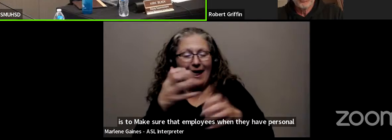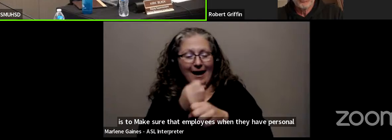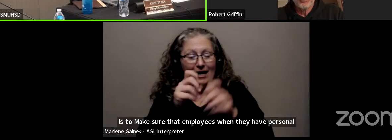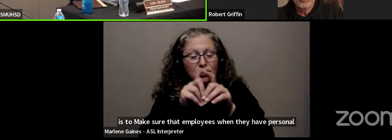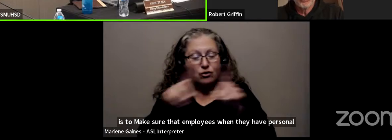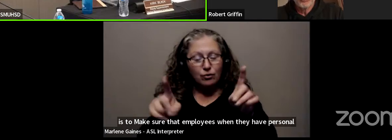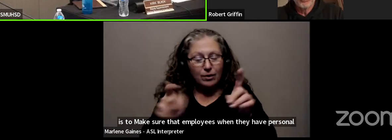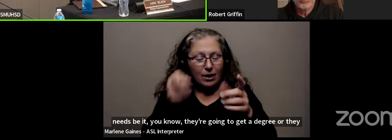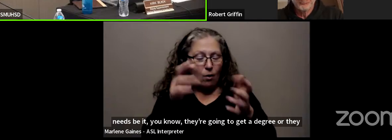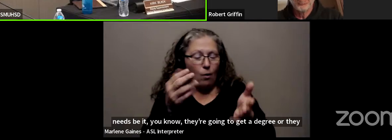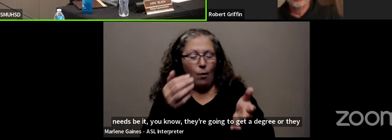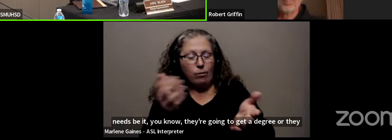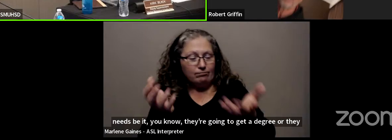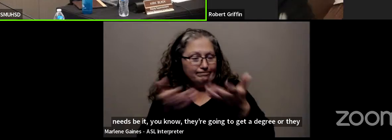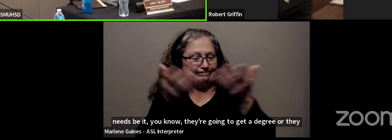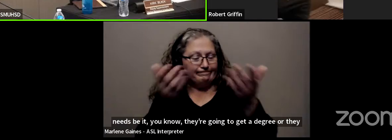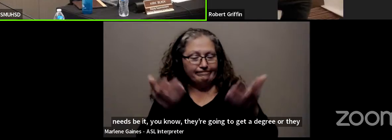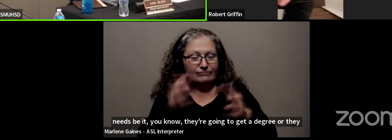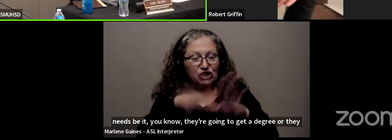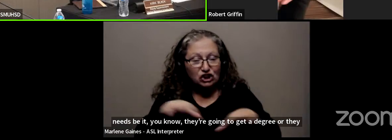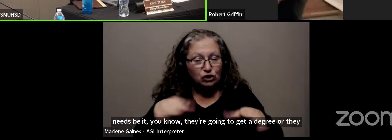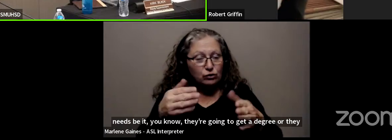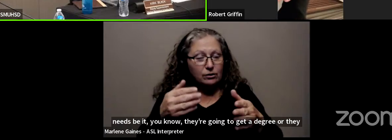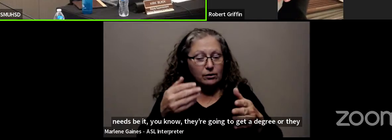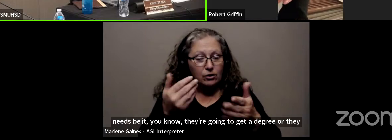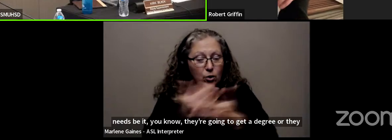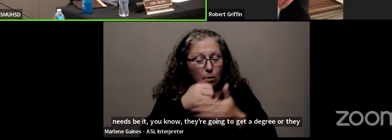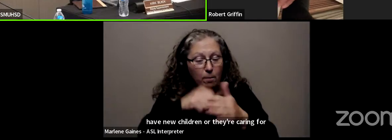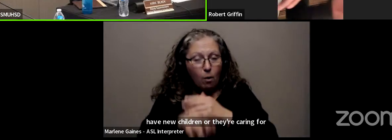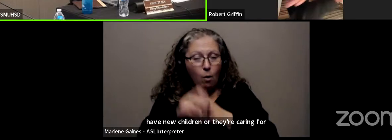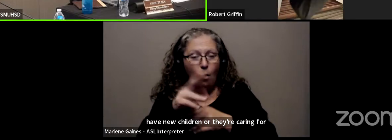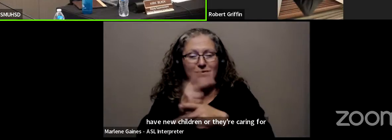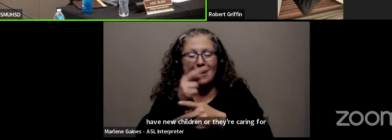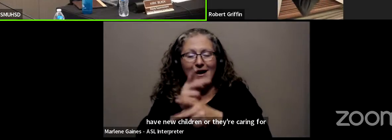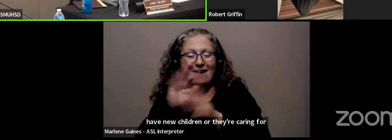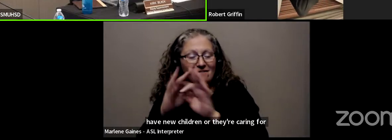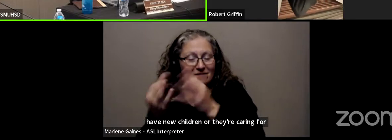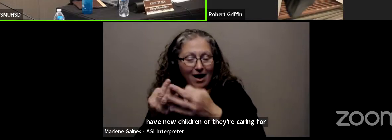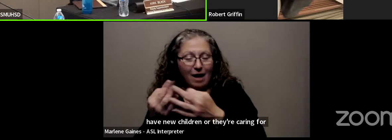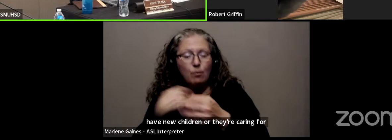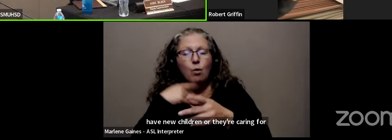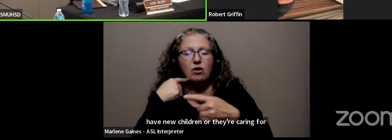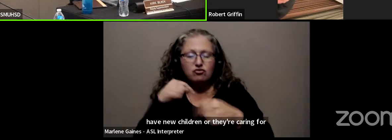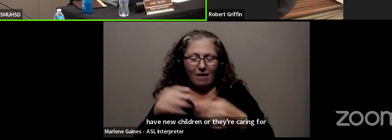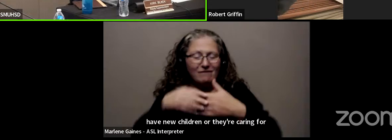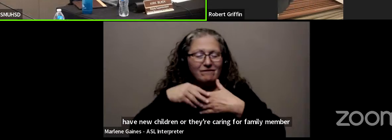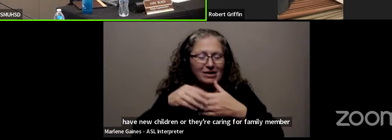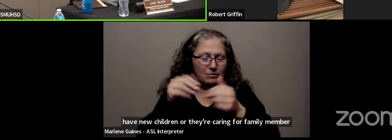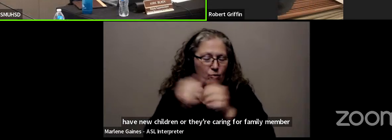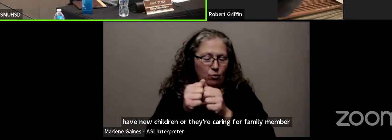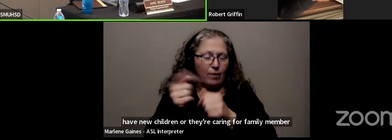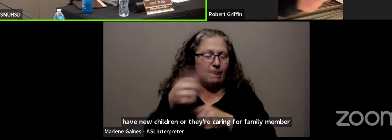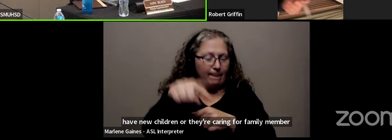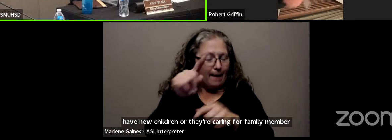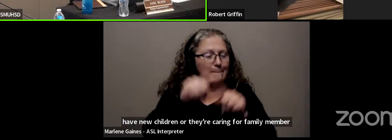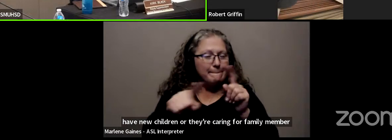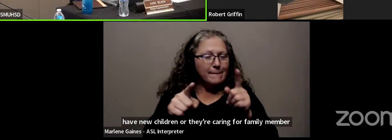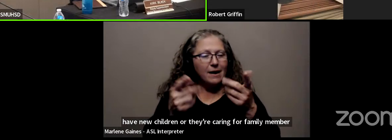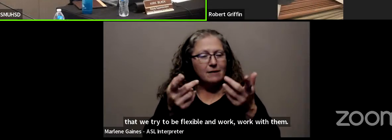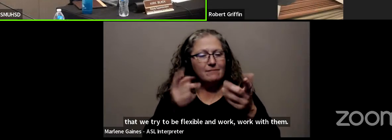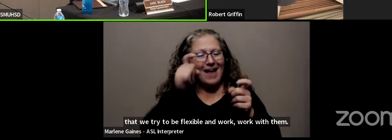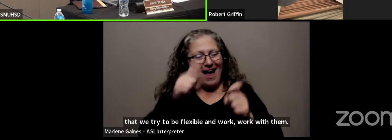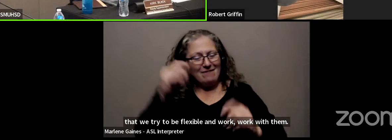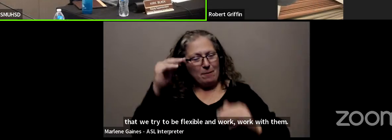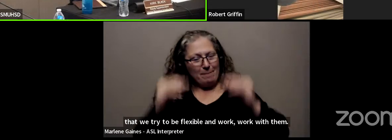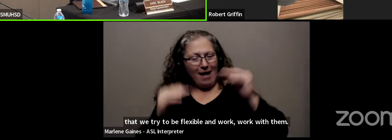or they have new children or they're caring for a family member, that we try to be flexible and work with them. But we have to balance